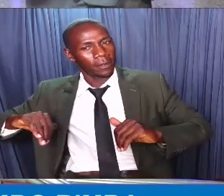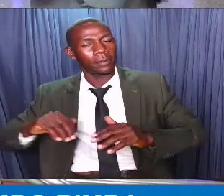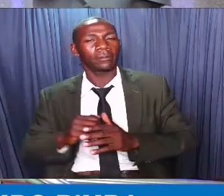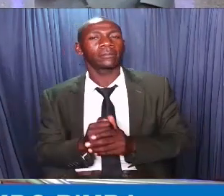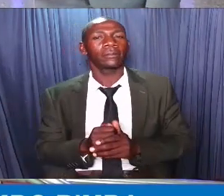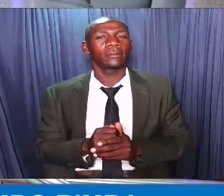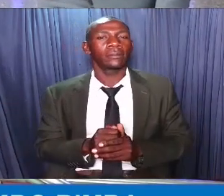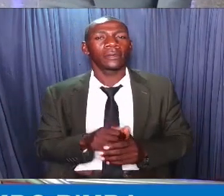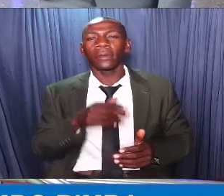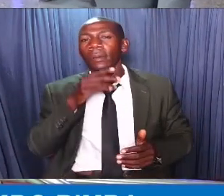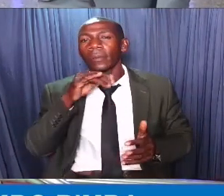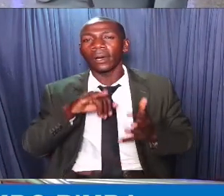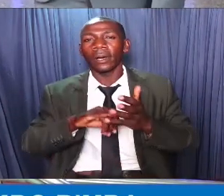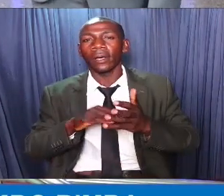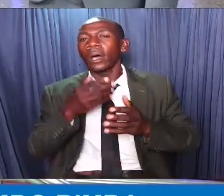wife.